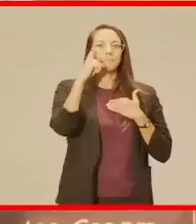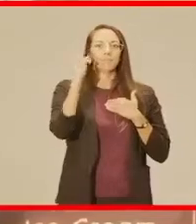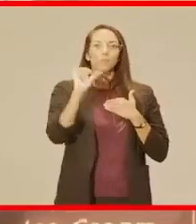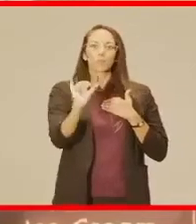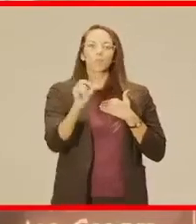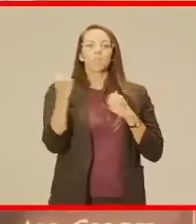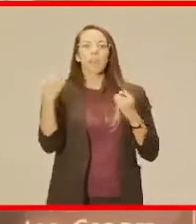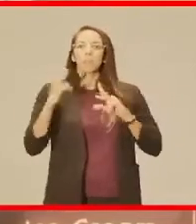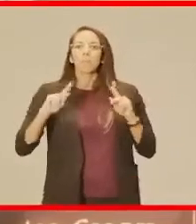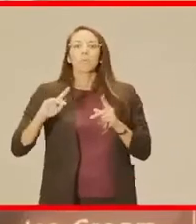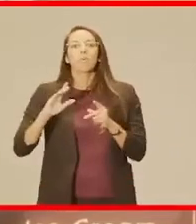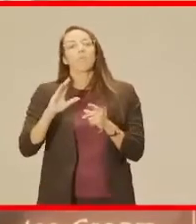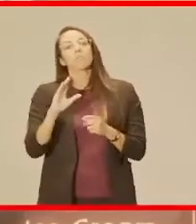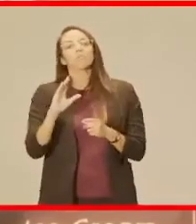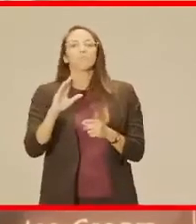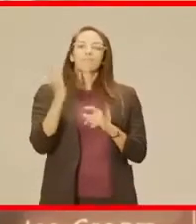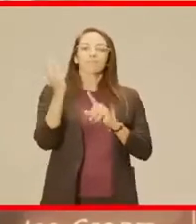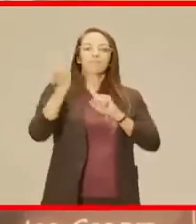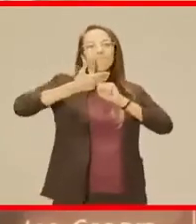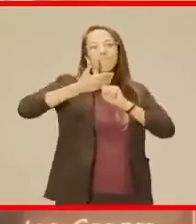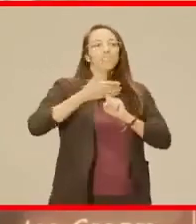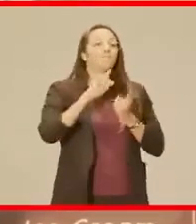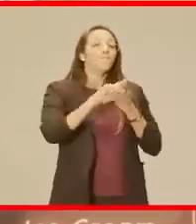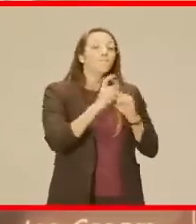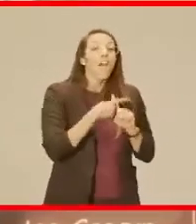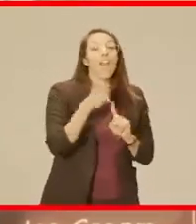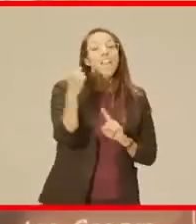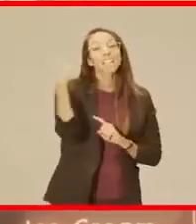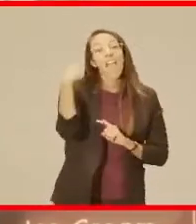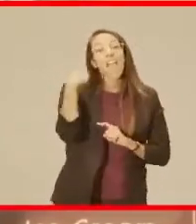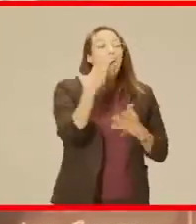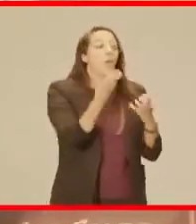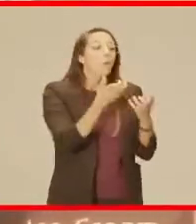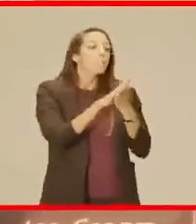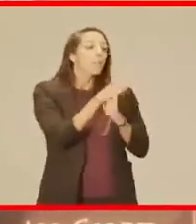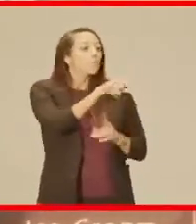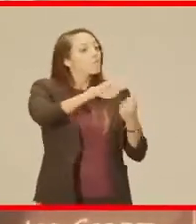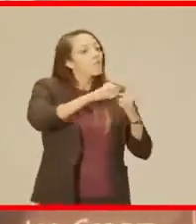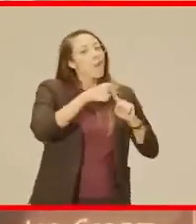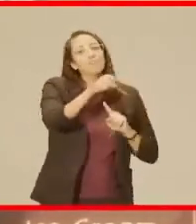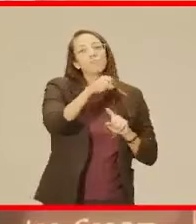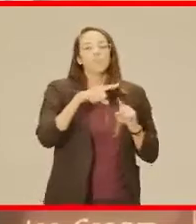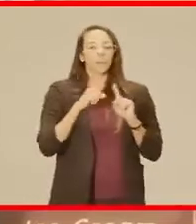premise of Miraculous Ladybug, that sequence in many episodes where Hawkmoth